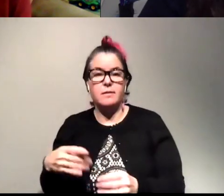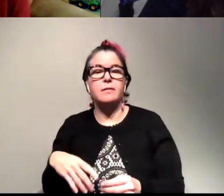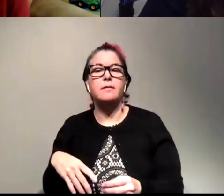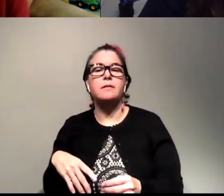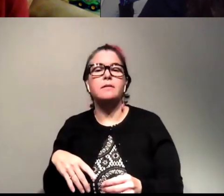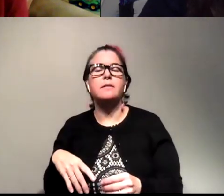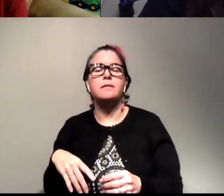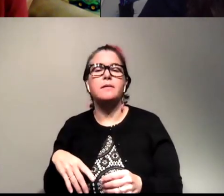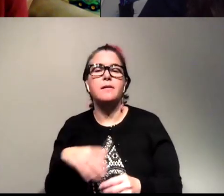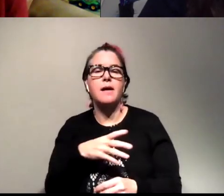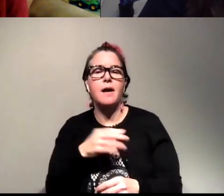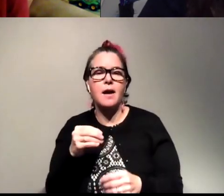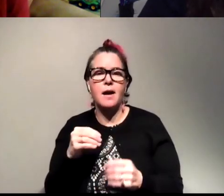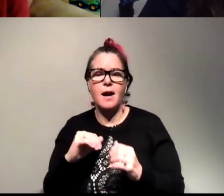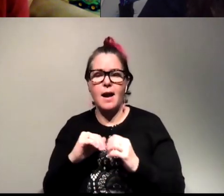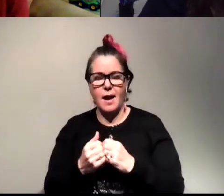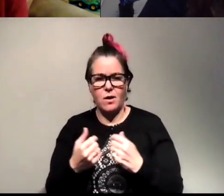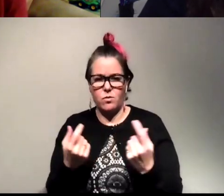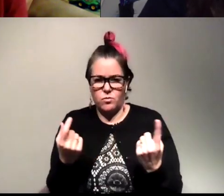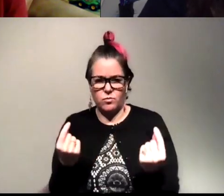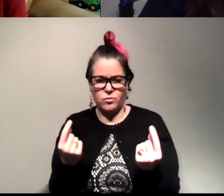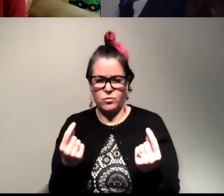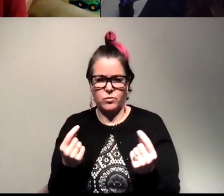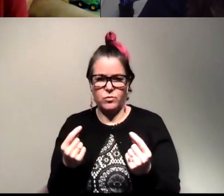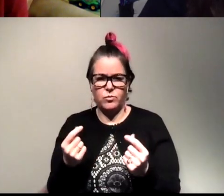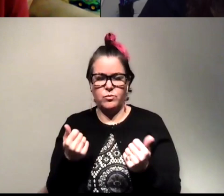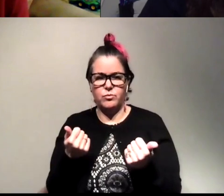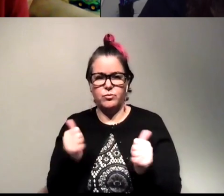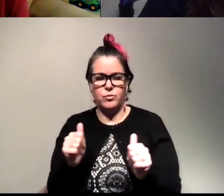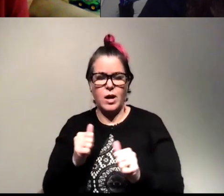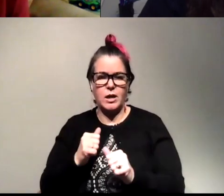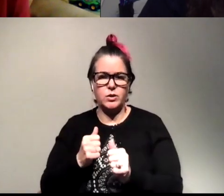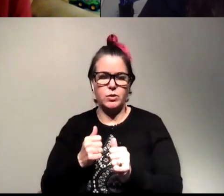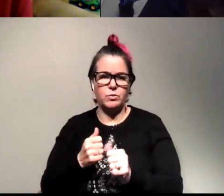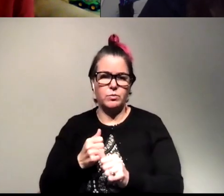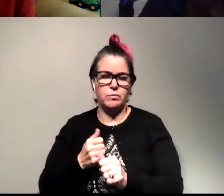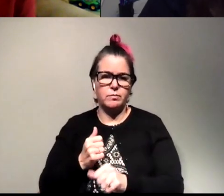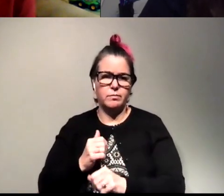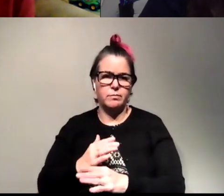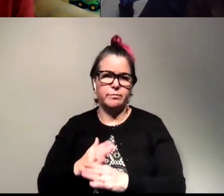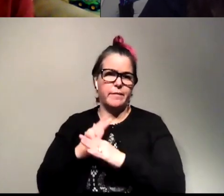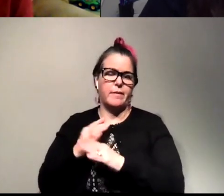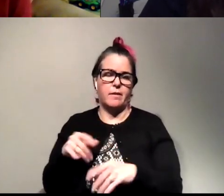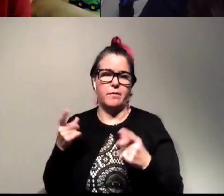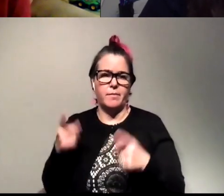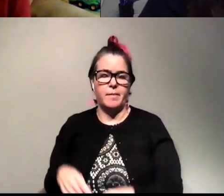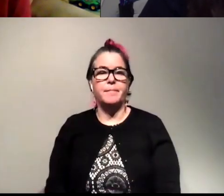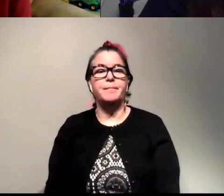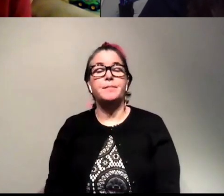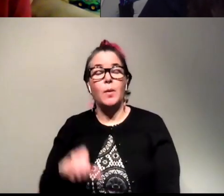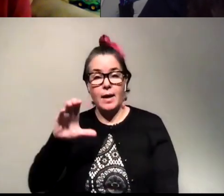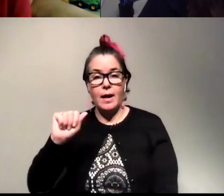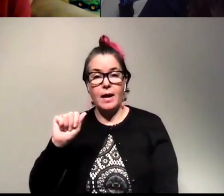different things that we can do to try to prevent that from happening. And actually with